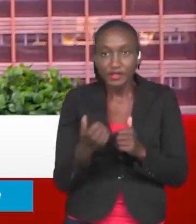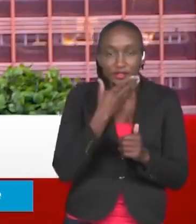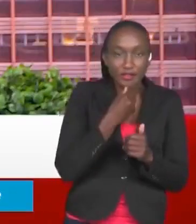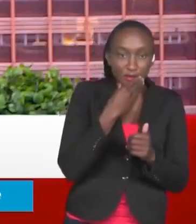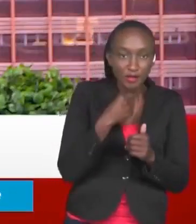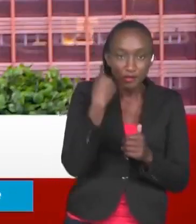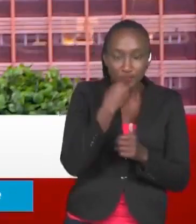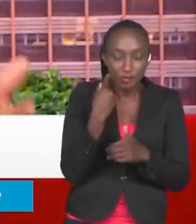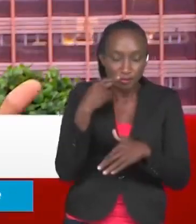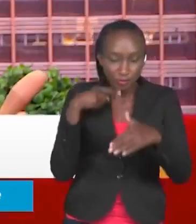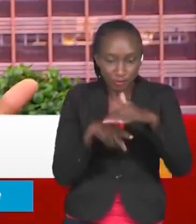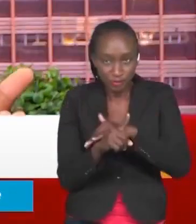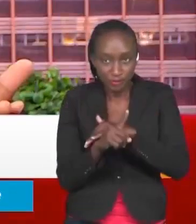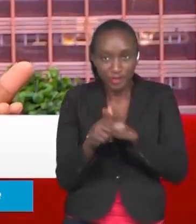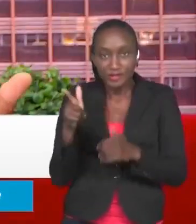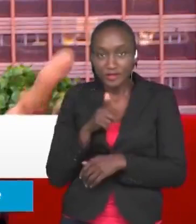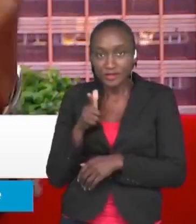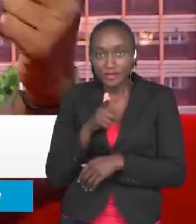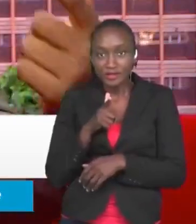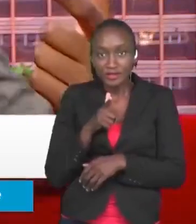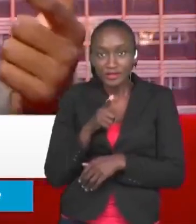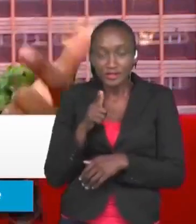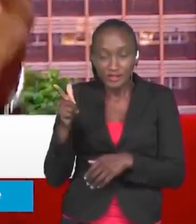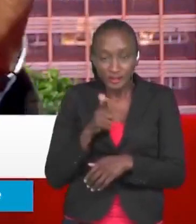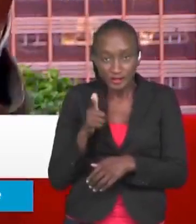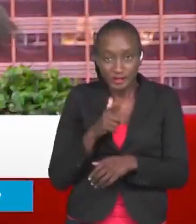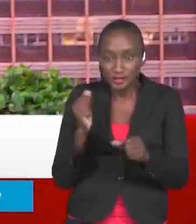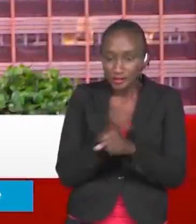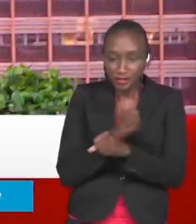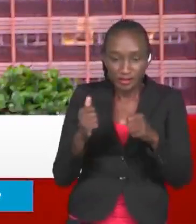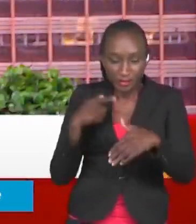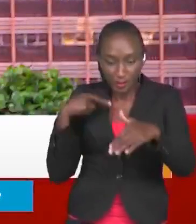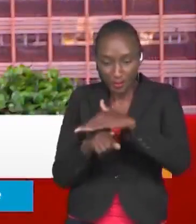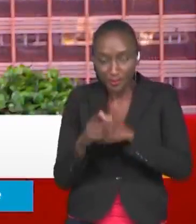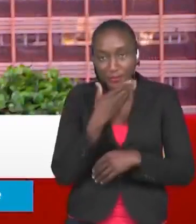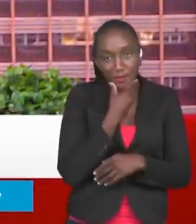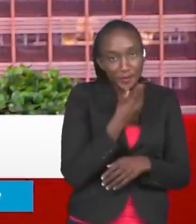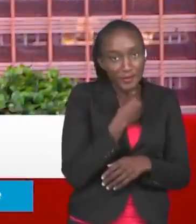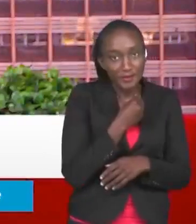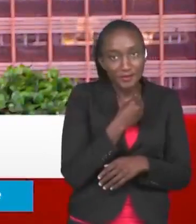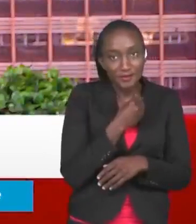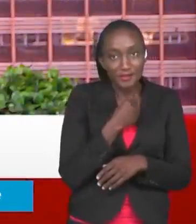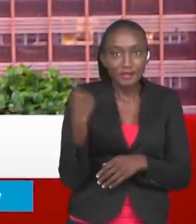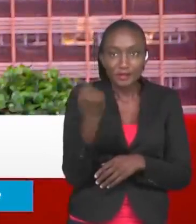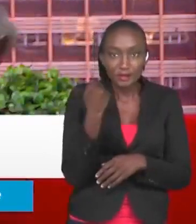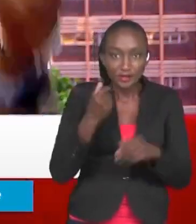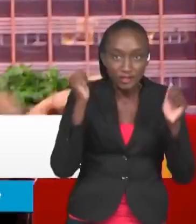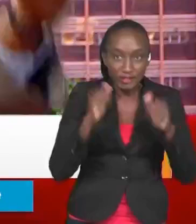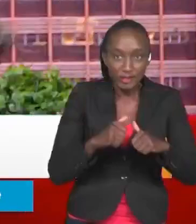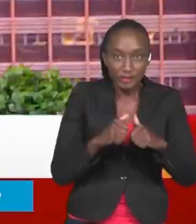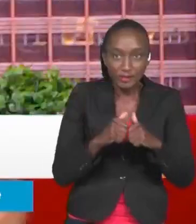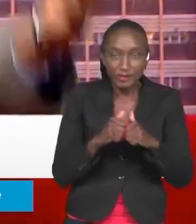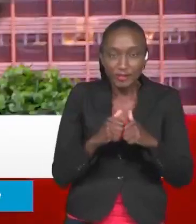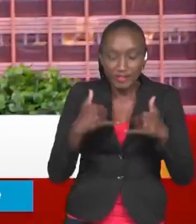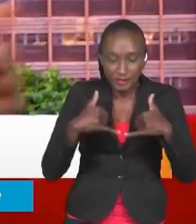is capable of penetrating the lady. The lady is not capable of penetrating the man. She's only capable of inducing